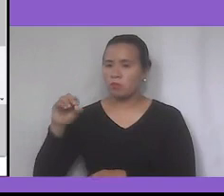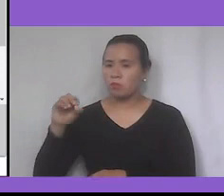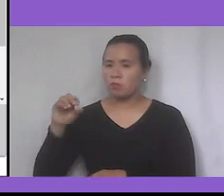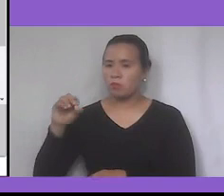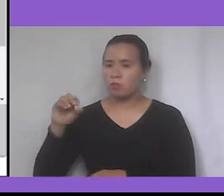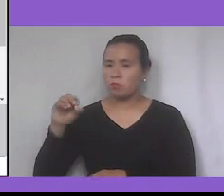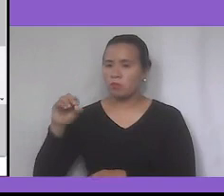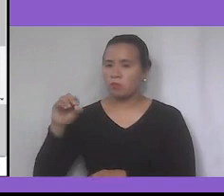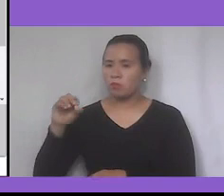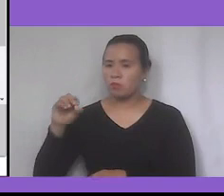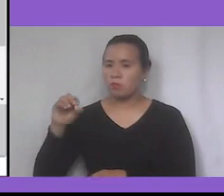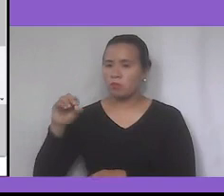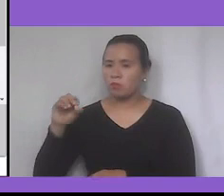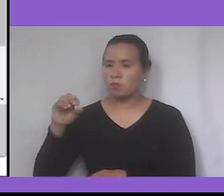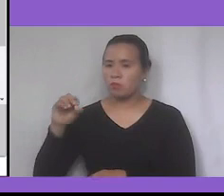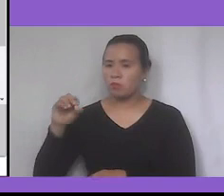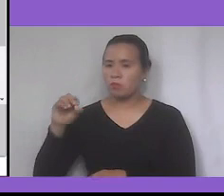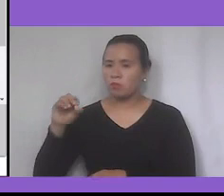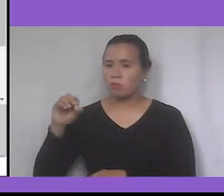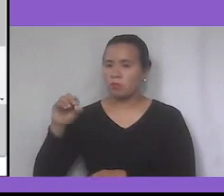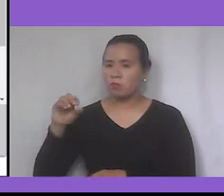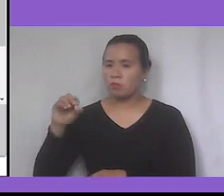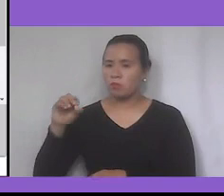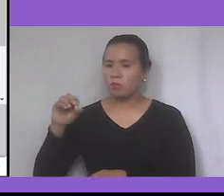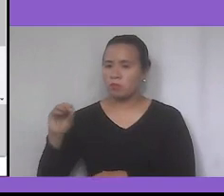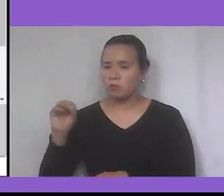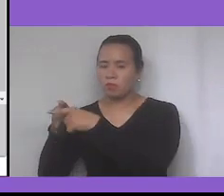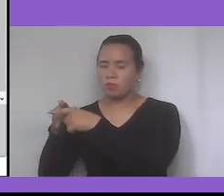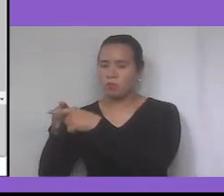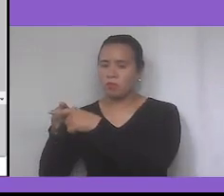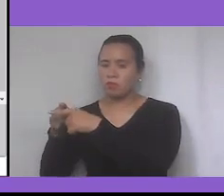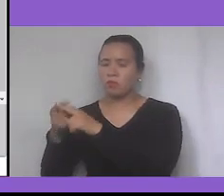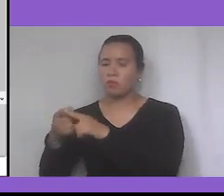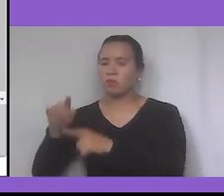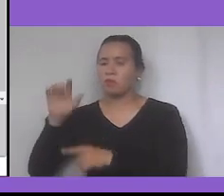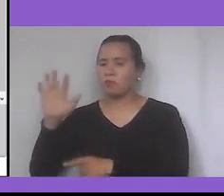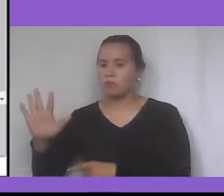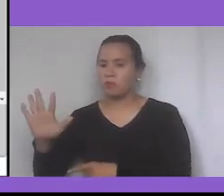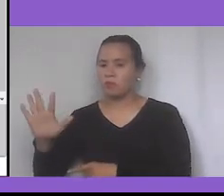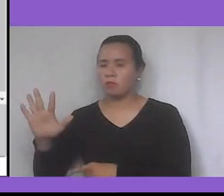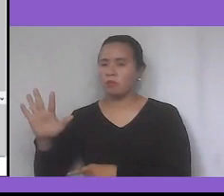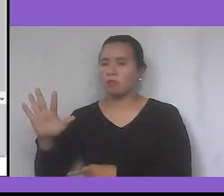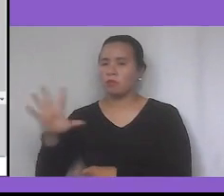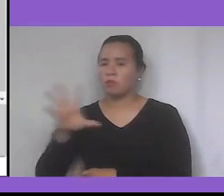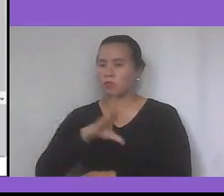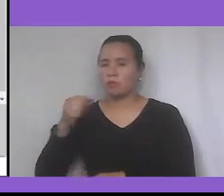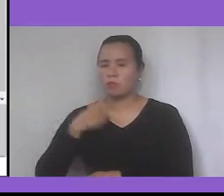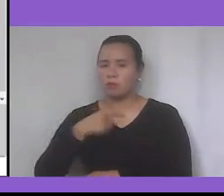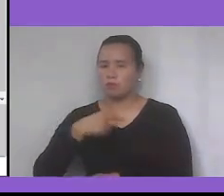5x equals 15. Divide both sides by 5.